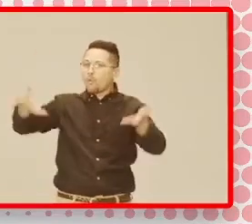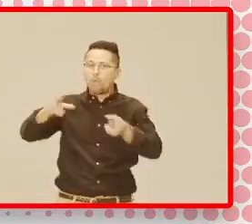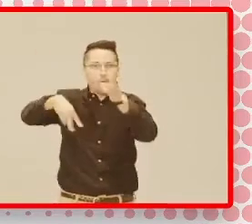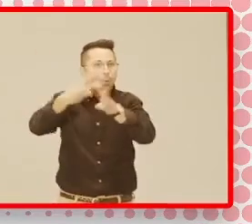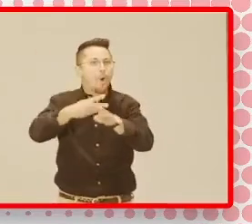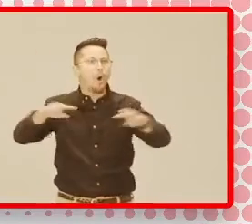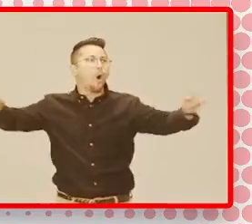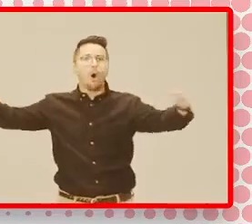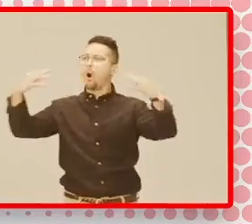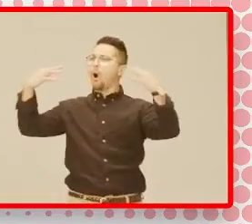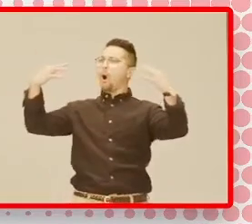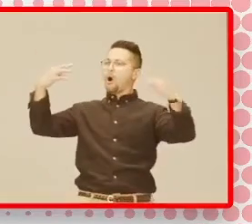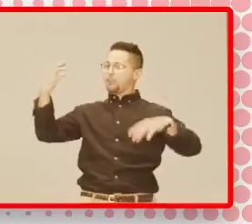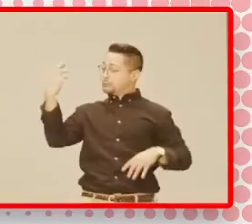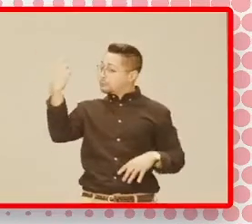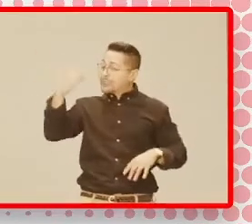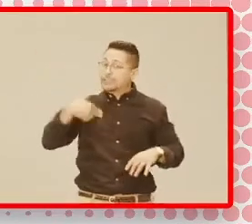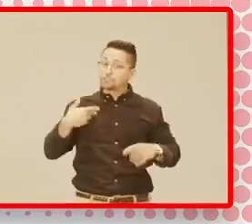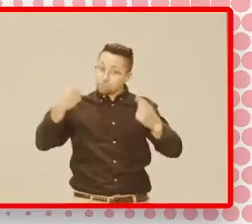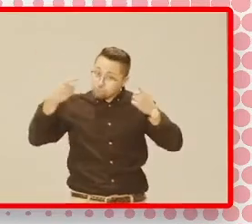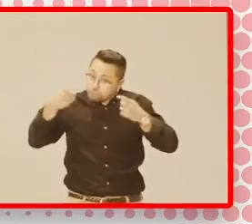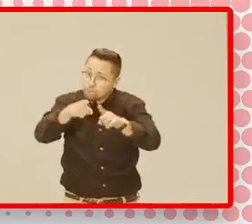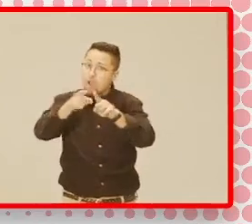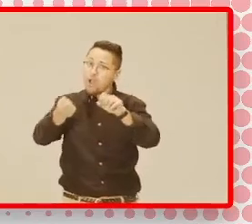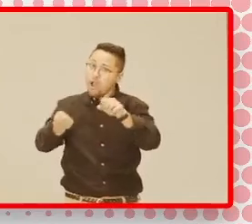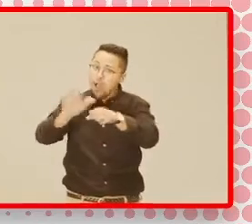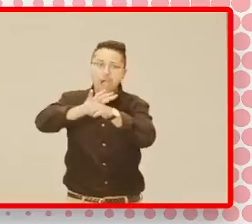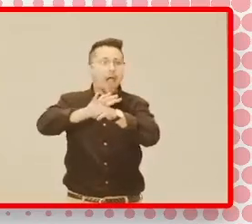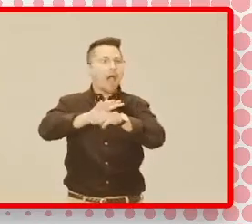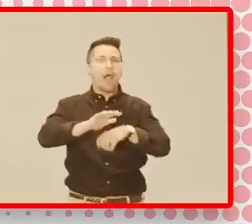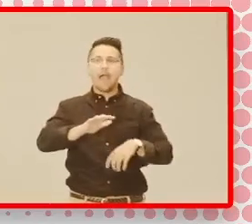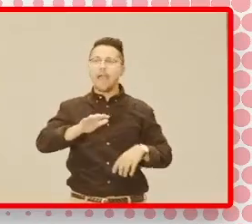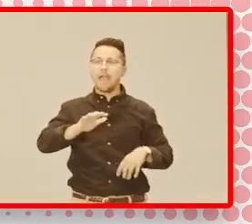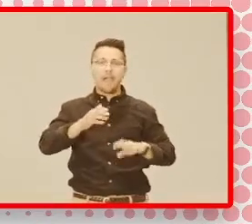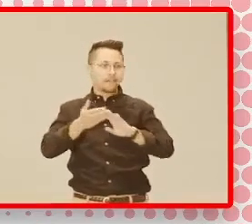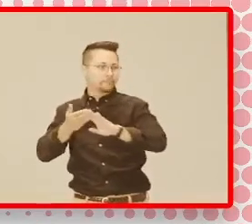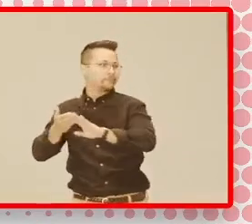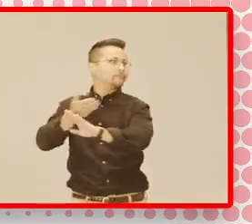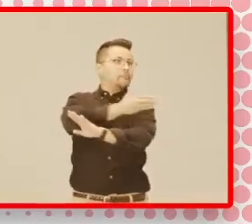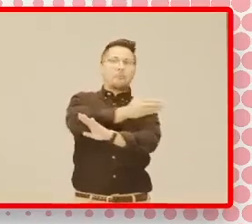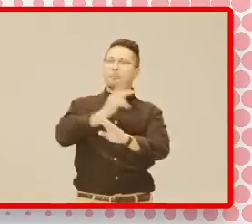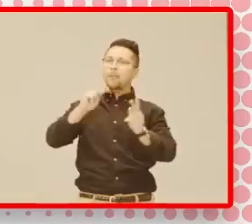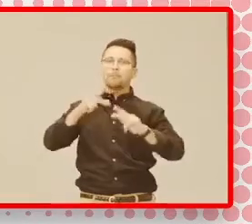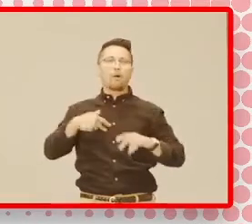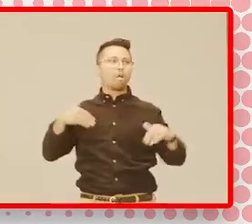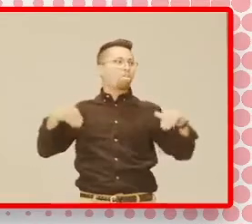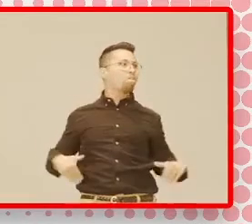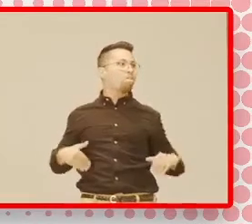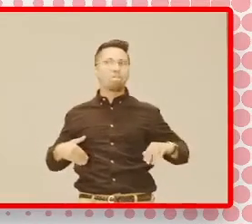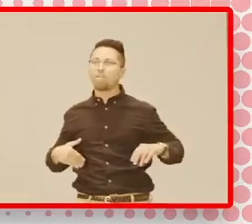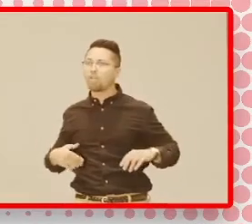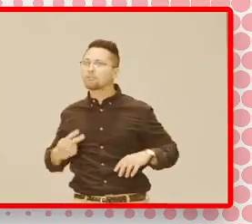pandemic that had never been done before, and the attention started to pick up from that point on.